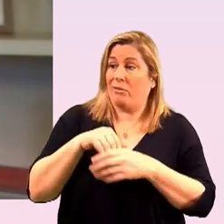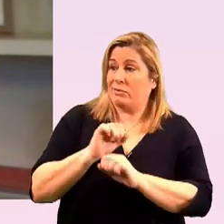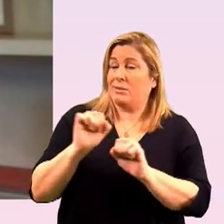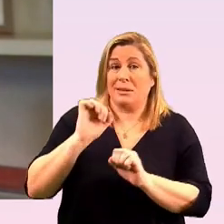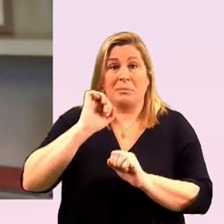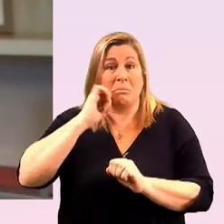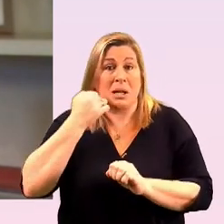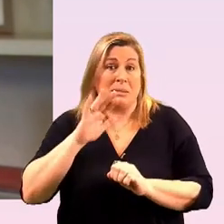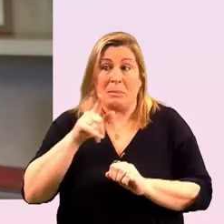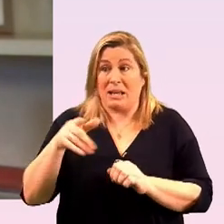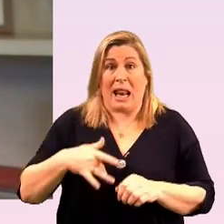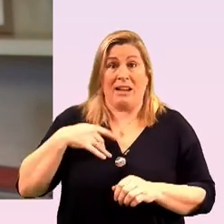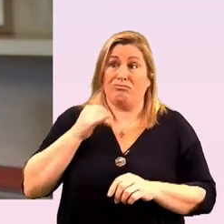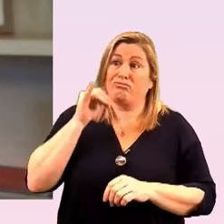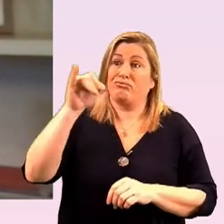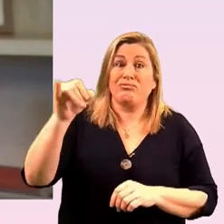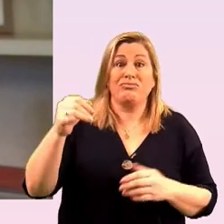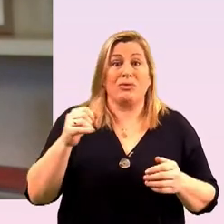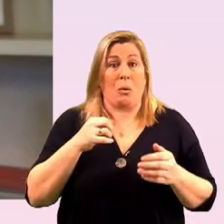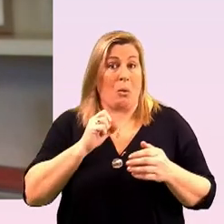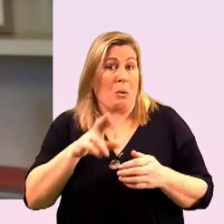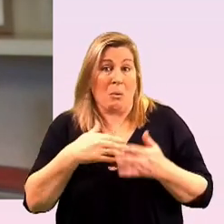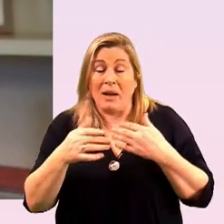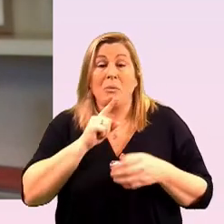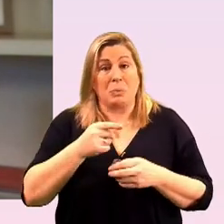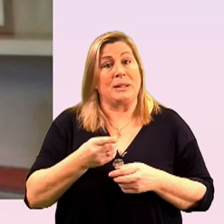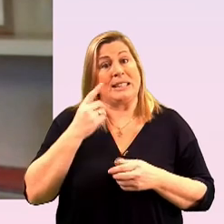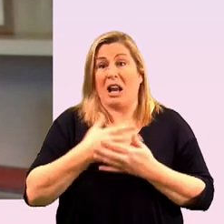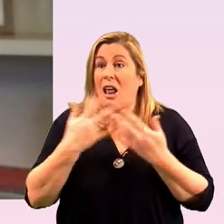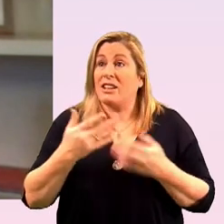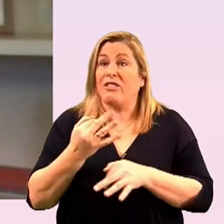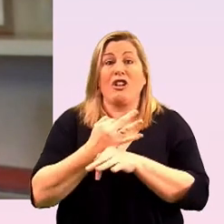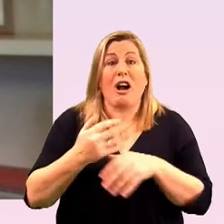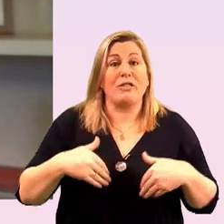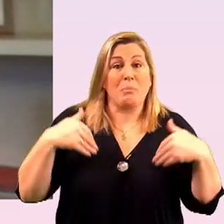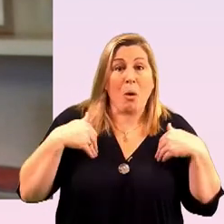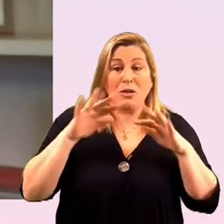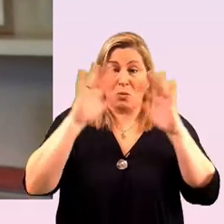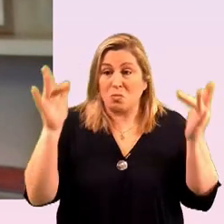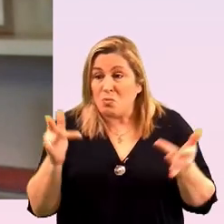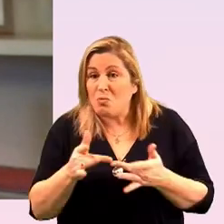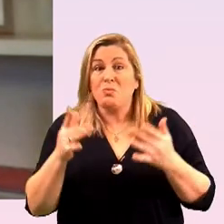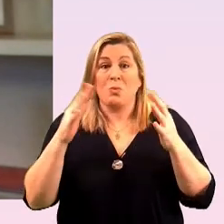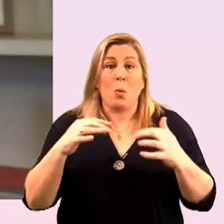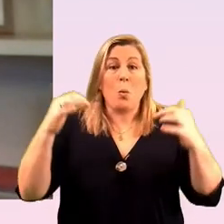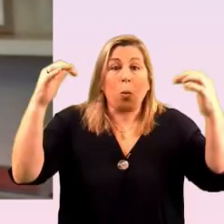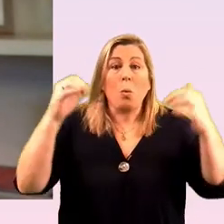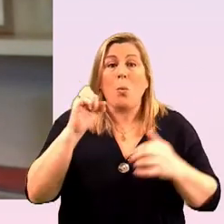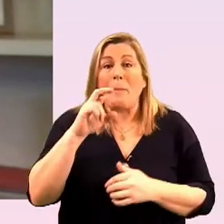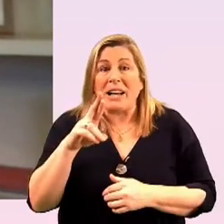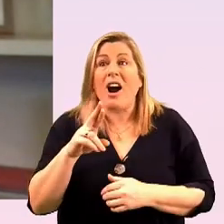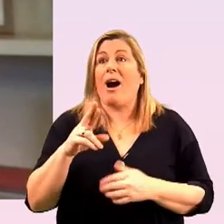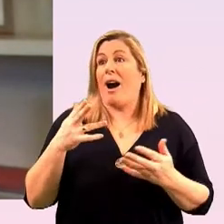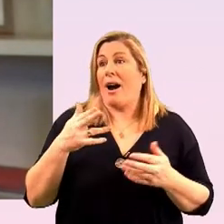lived. So we did a lot of drop-in virtual coffee mornings, podcasts, webinars, bingo with